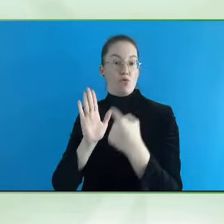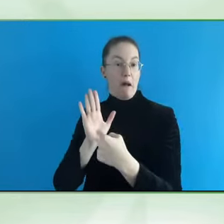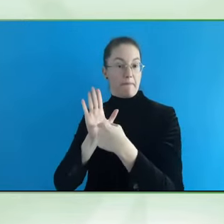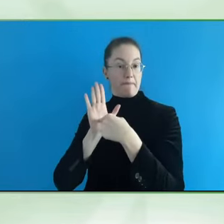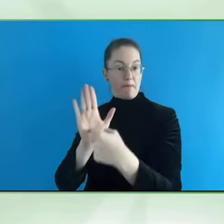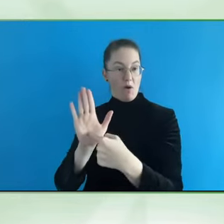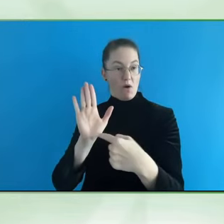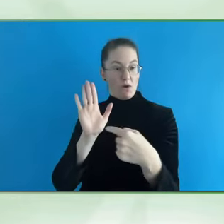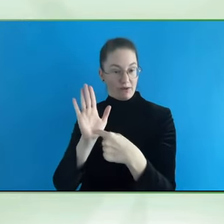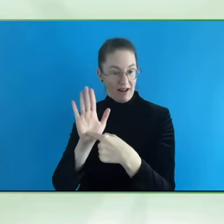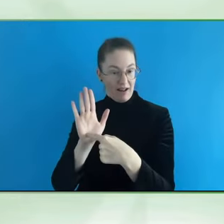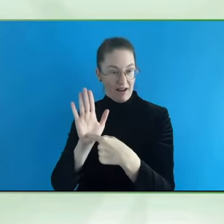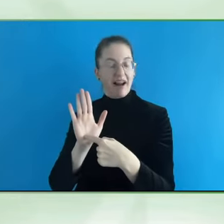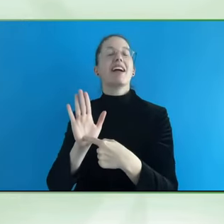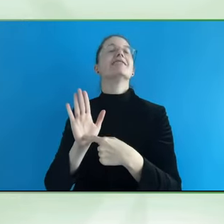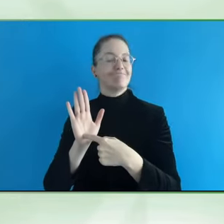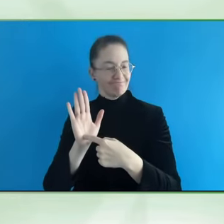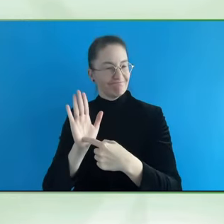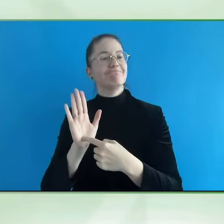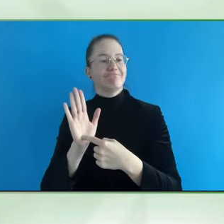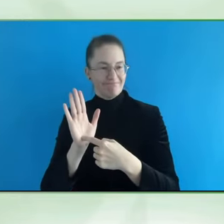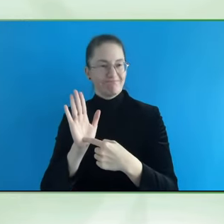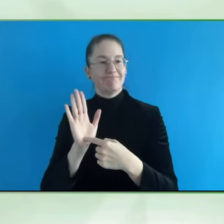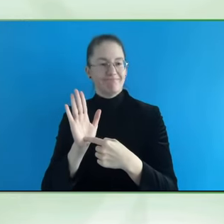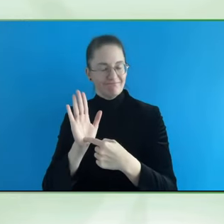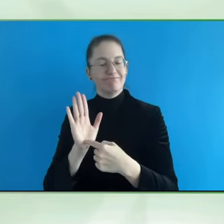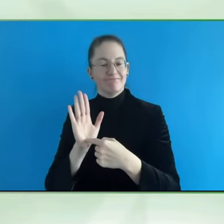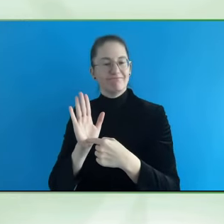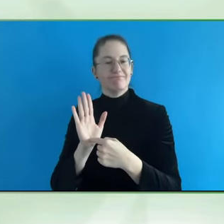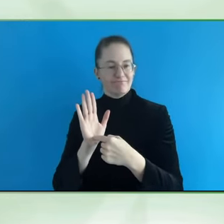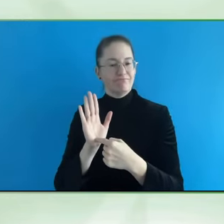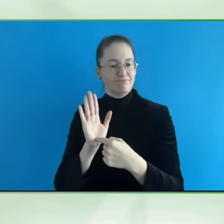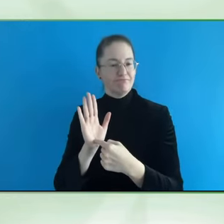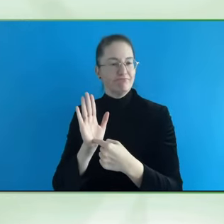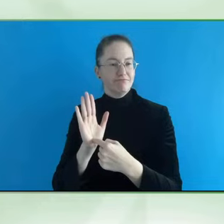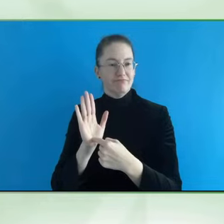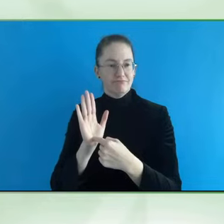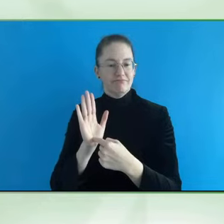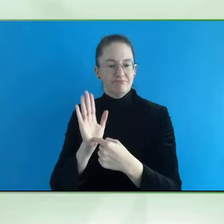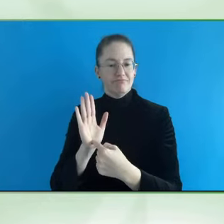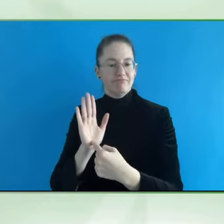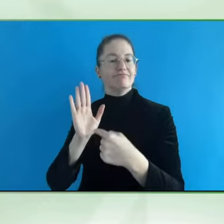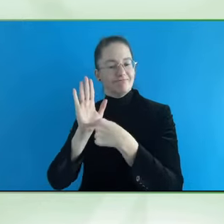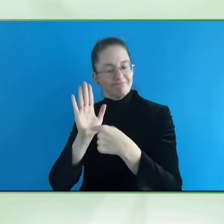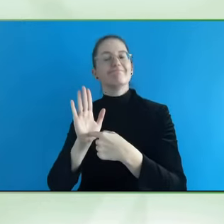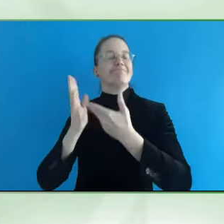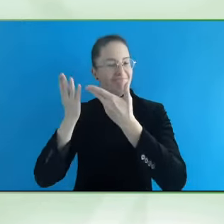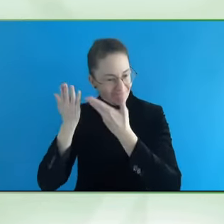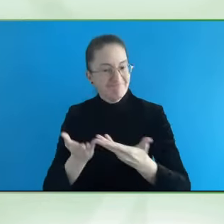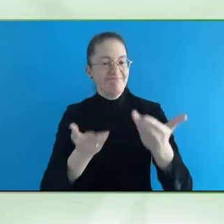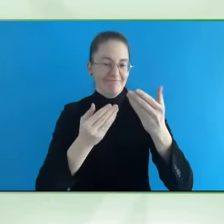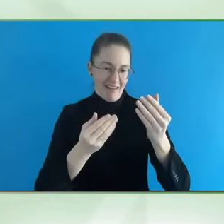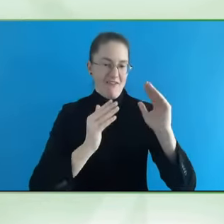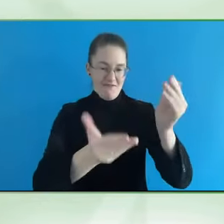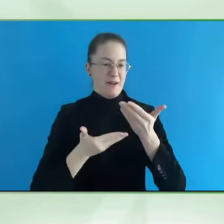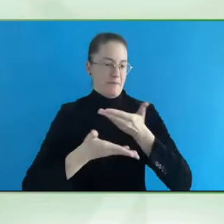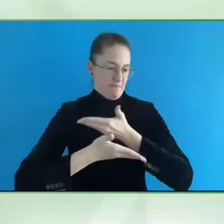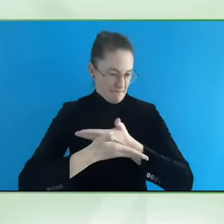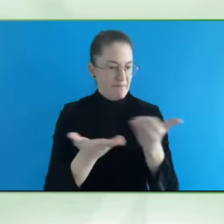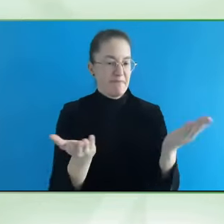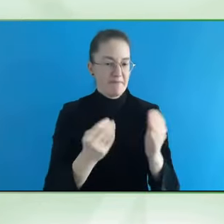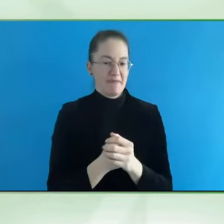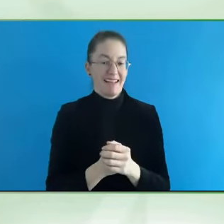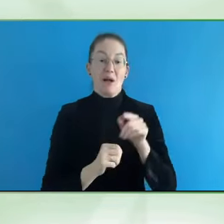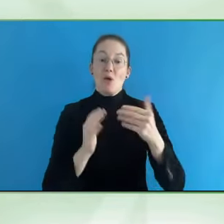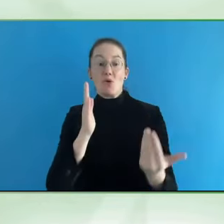into account the determination of developmental disabilities, condition for the